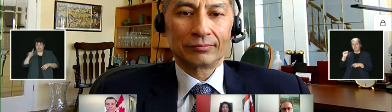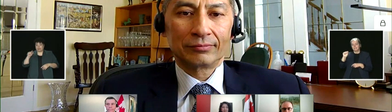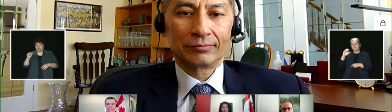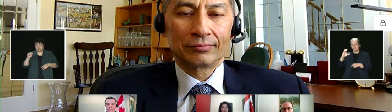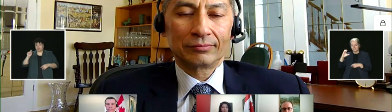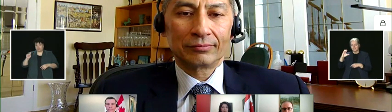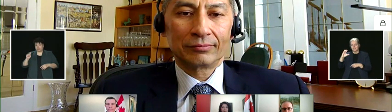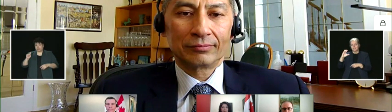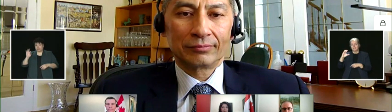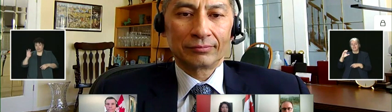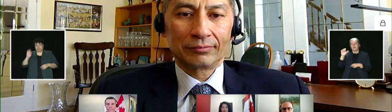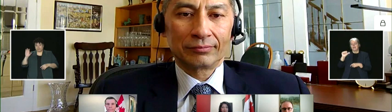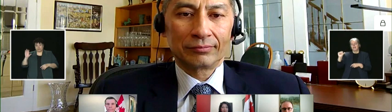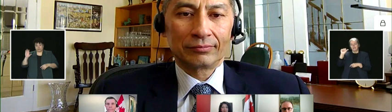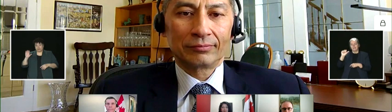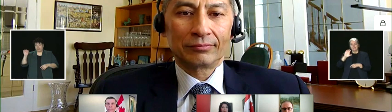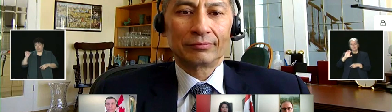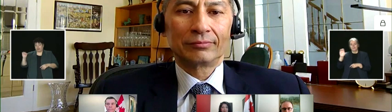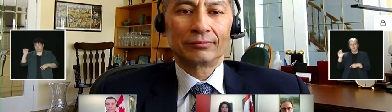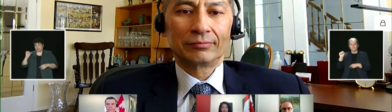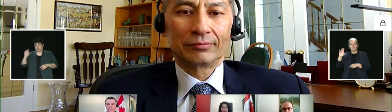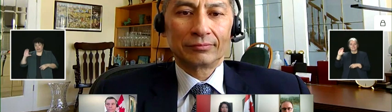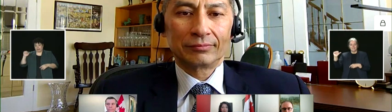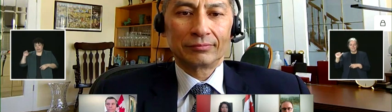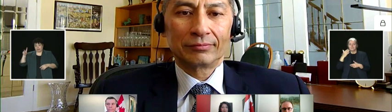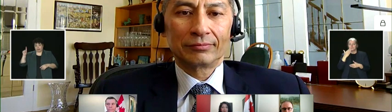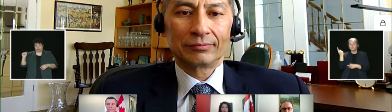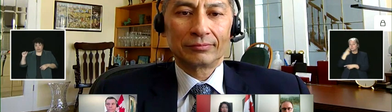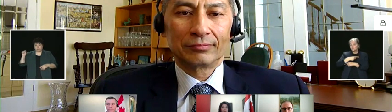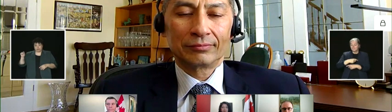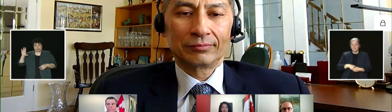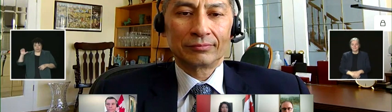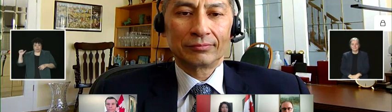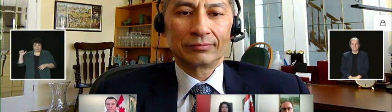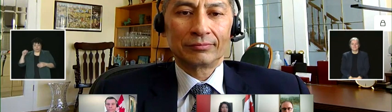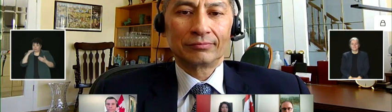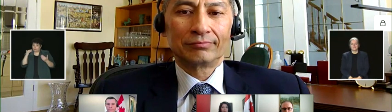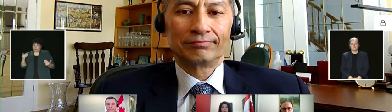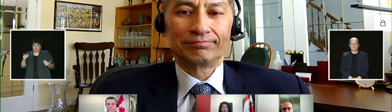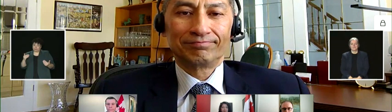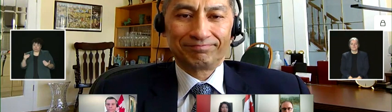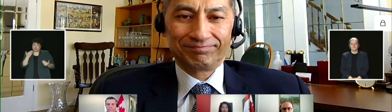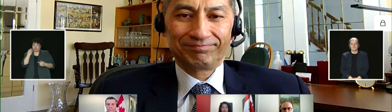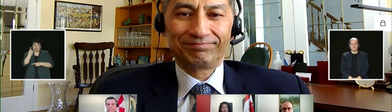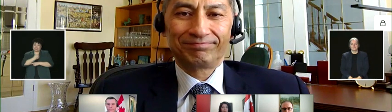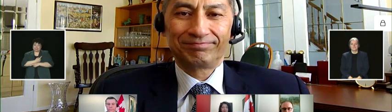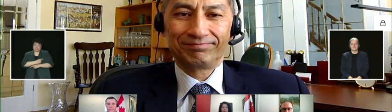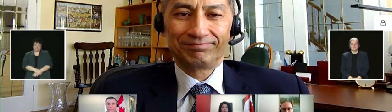hc.media.sc@canada.ca. Bonne journée. Have a good day.